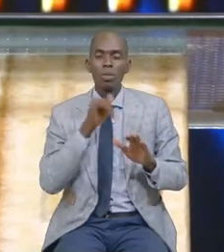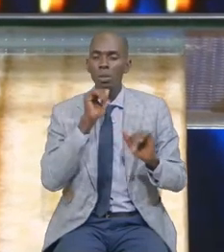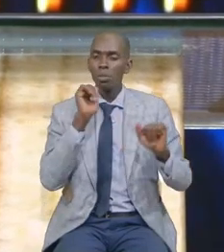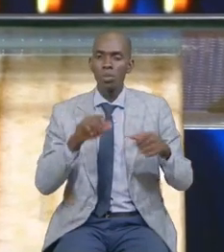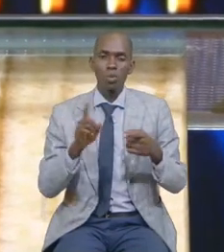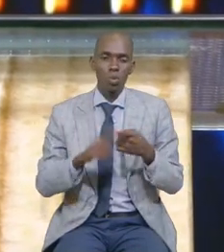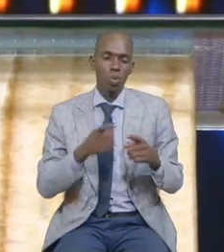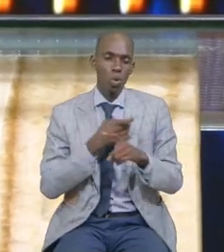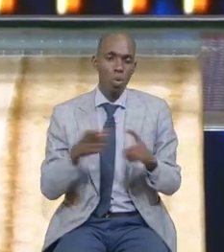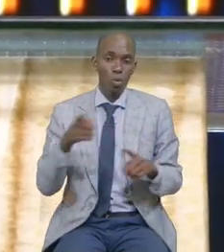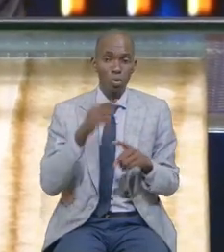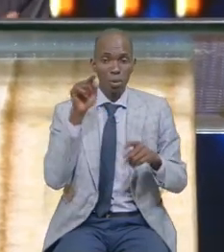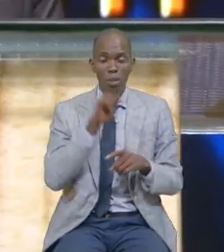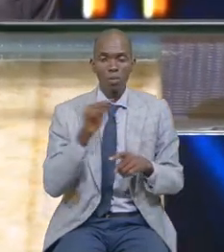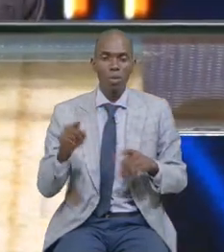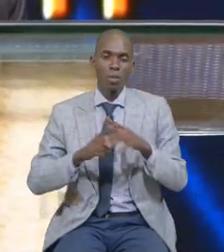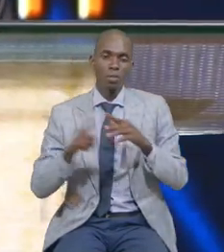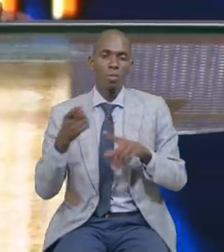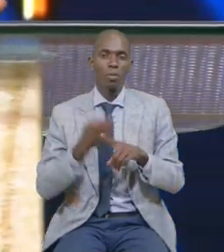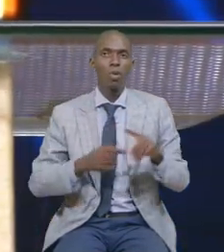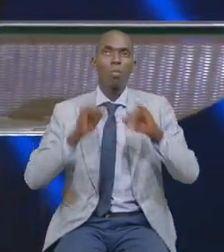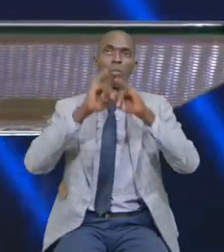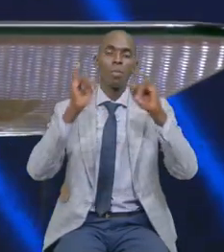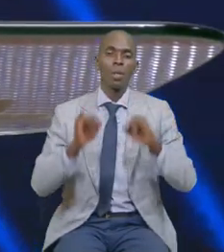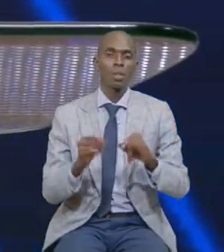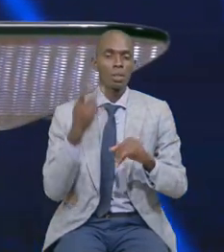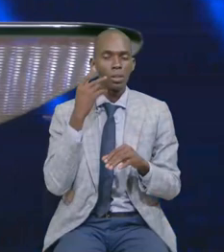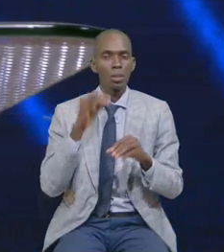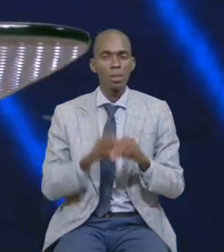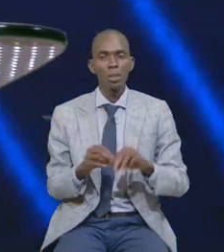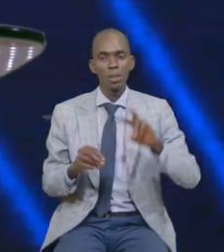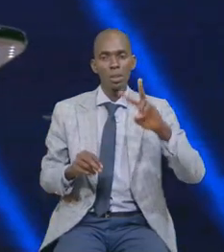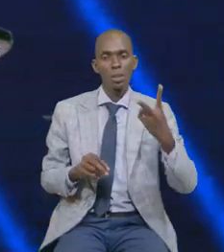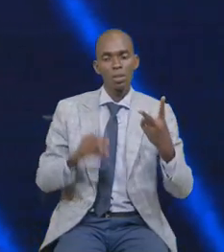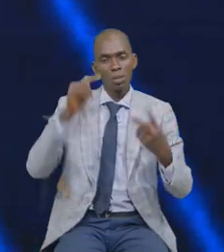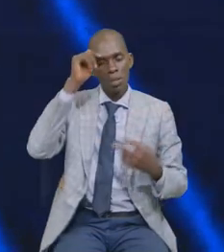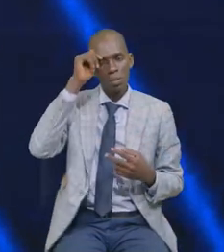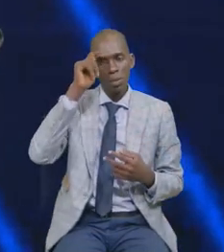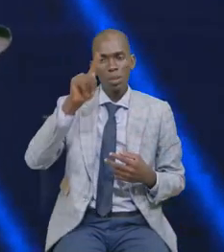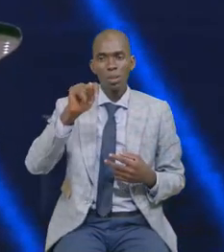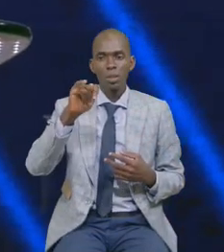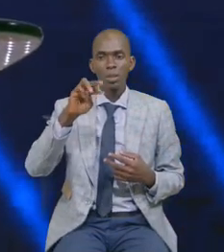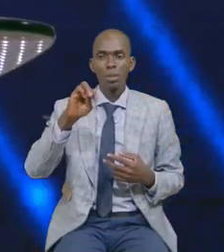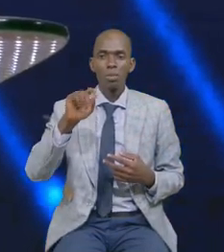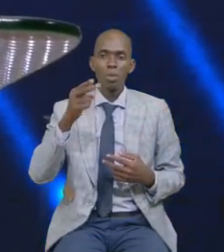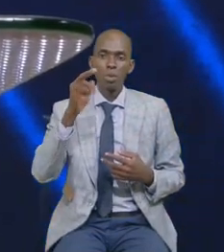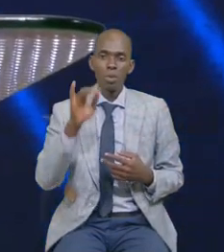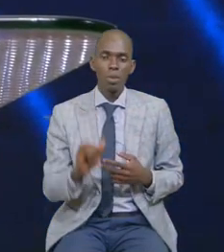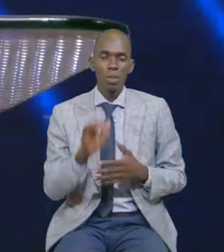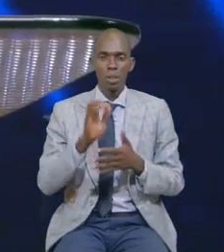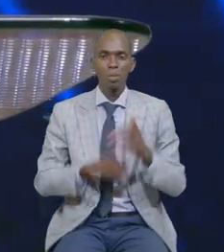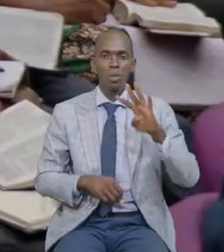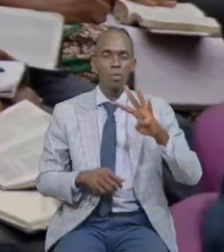from idolatry we're looking at second time chapter 4 our reading from Verse 18